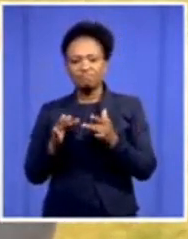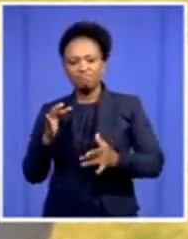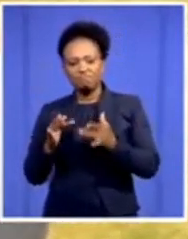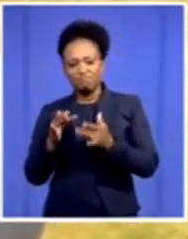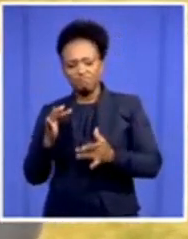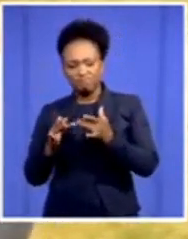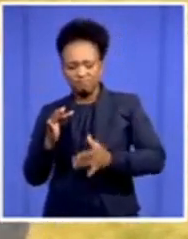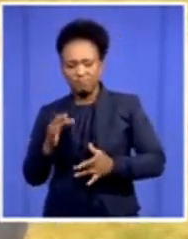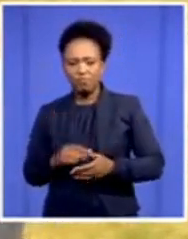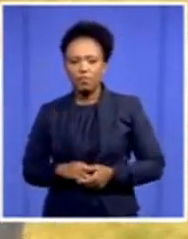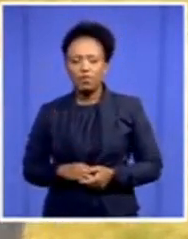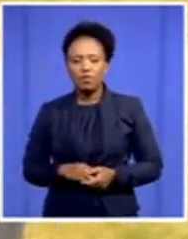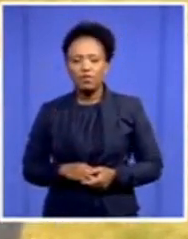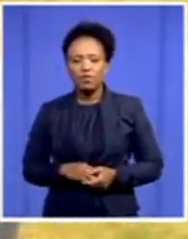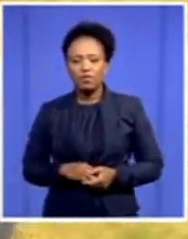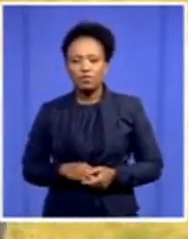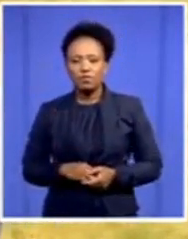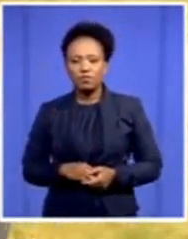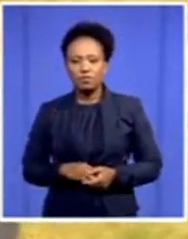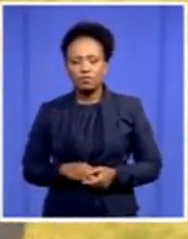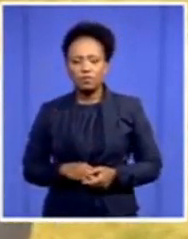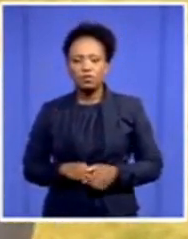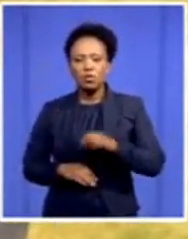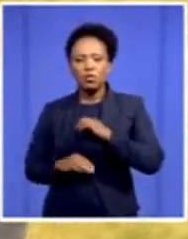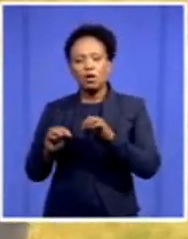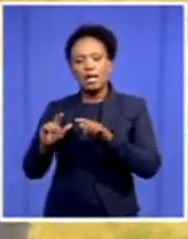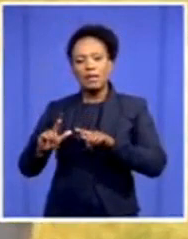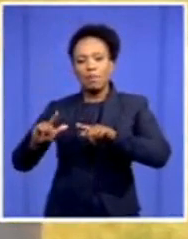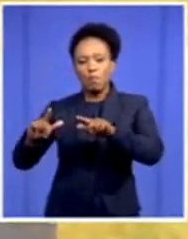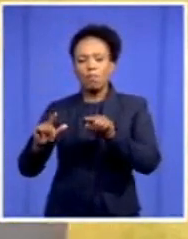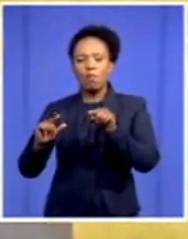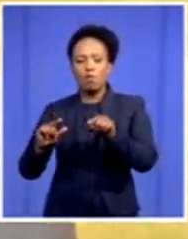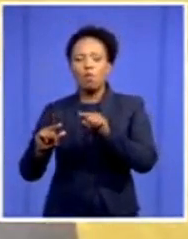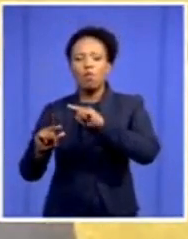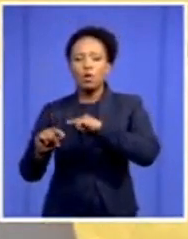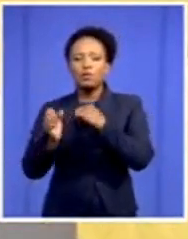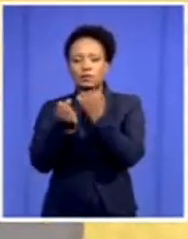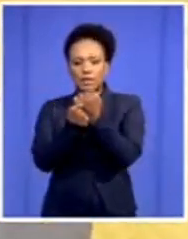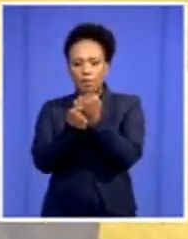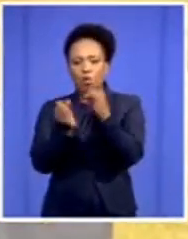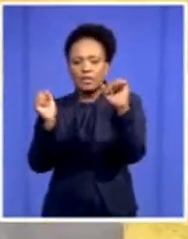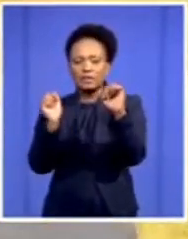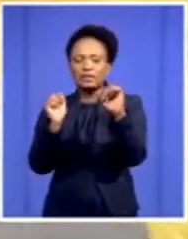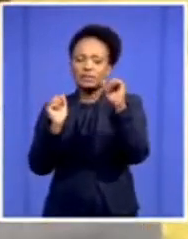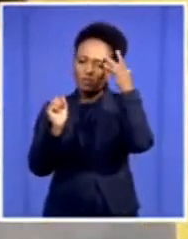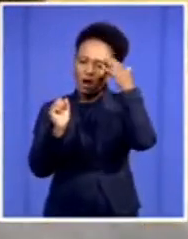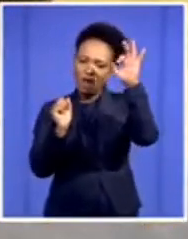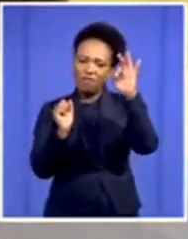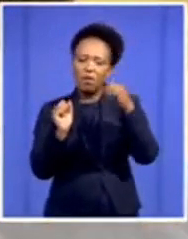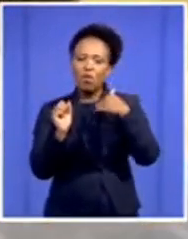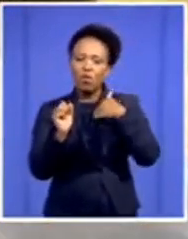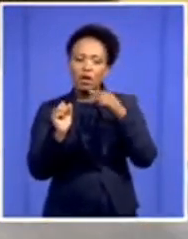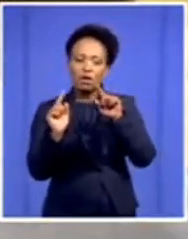this massive, newly built by this democratic government, Medupi Power Station. But we went there yesterday. Locals are saying